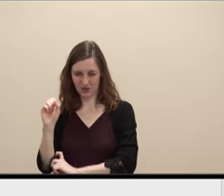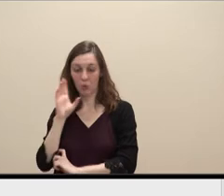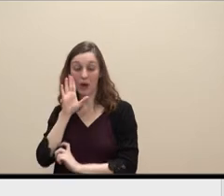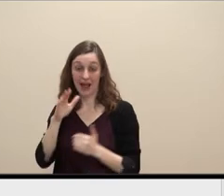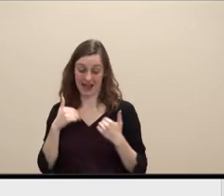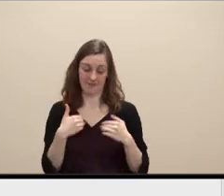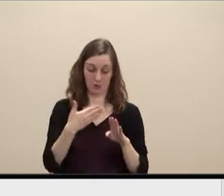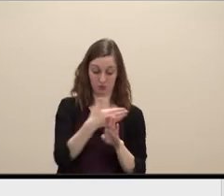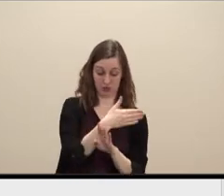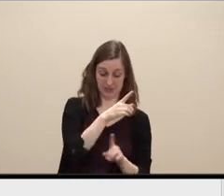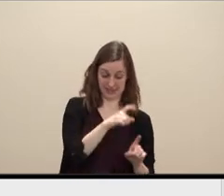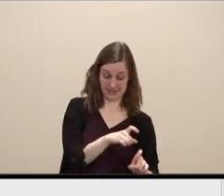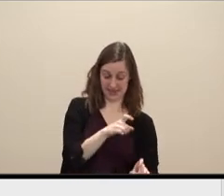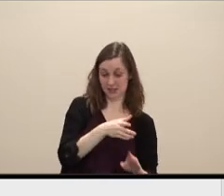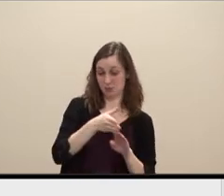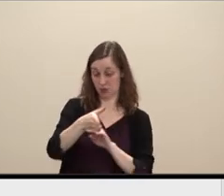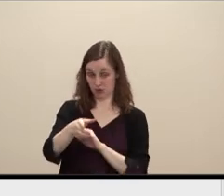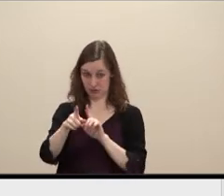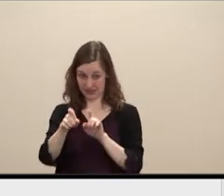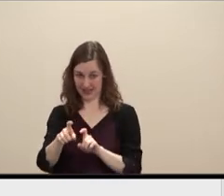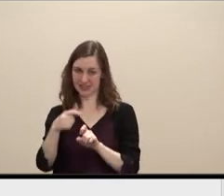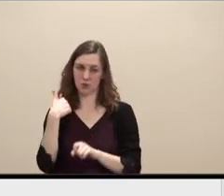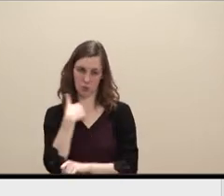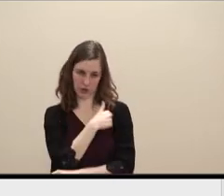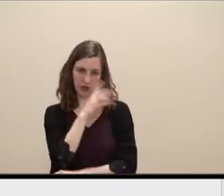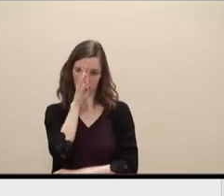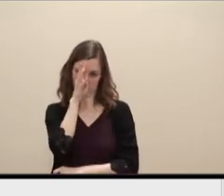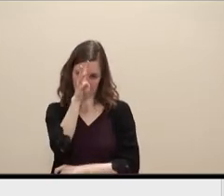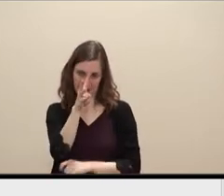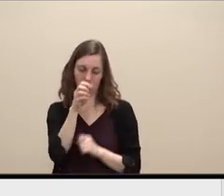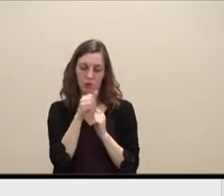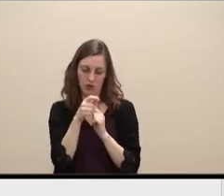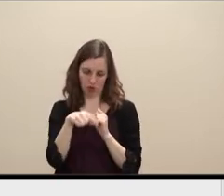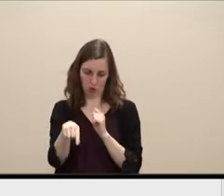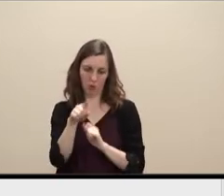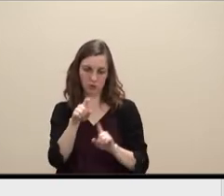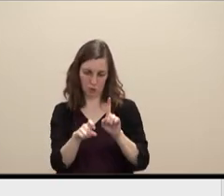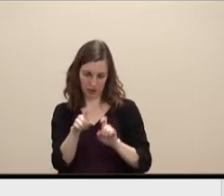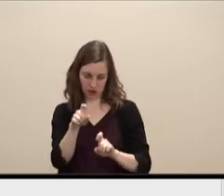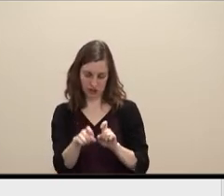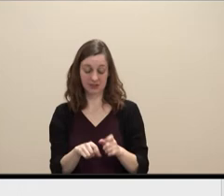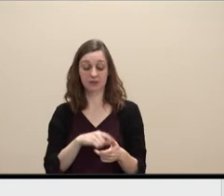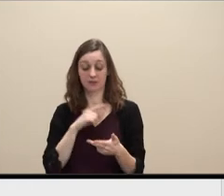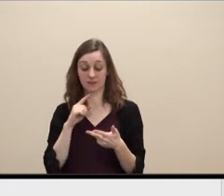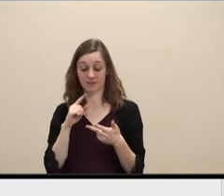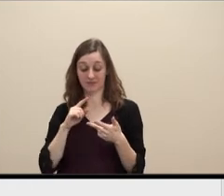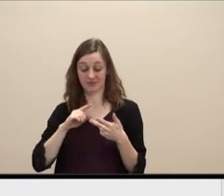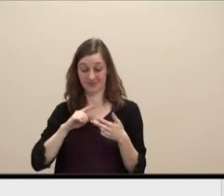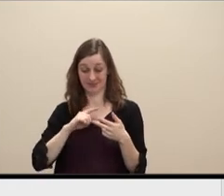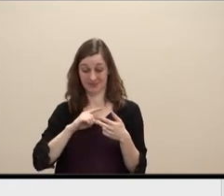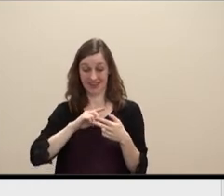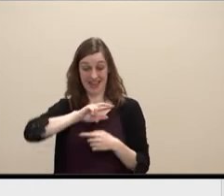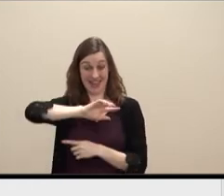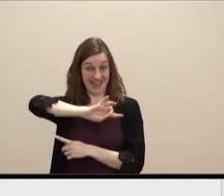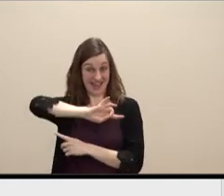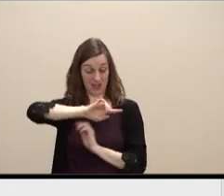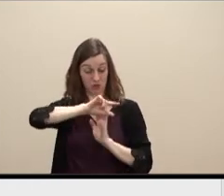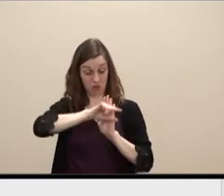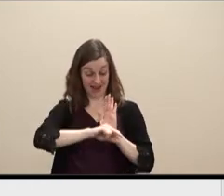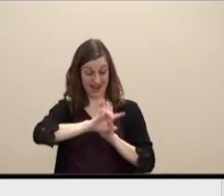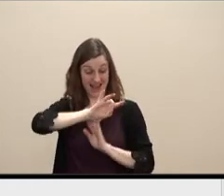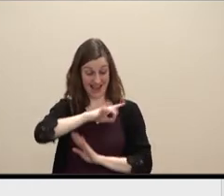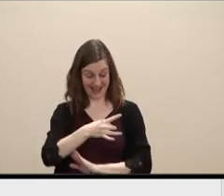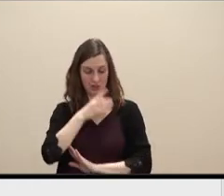have a pretest and a post-test with the release questions. And in eighth grade, we're going to use the release star for